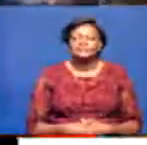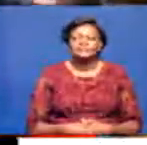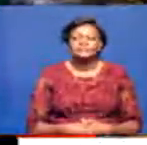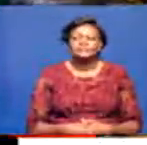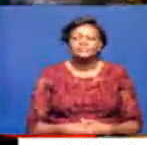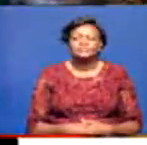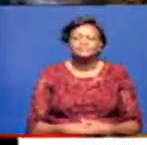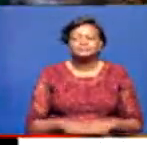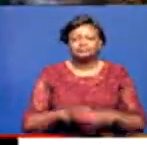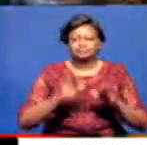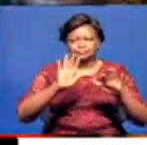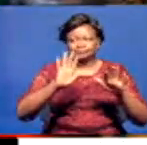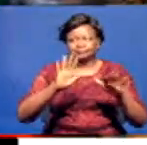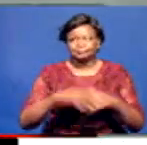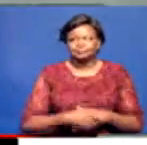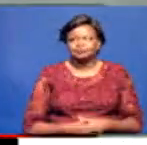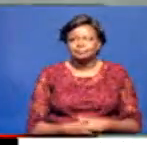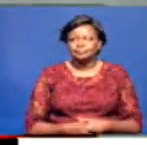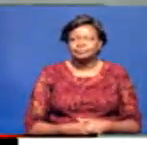Basi.